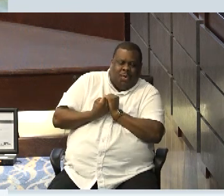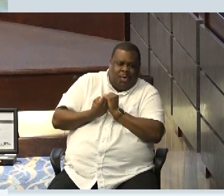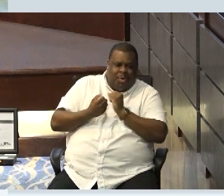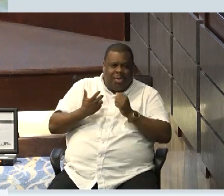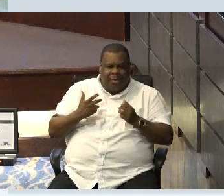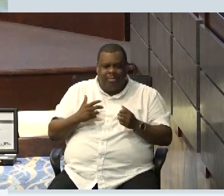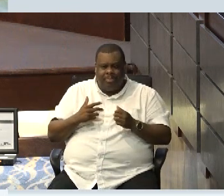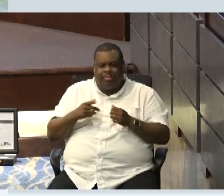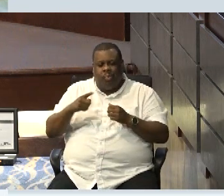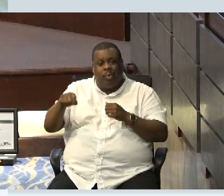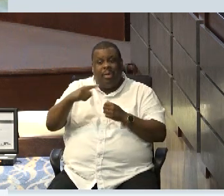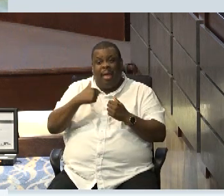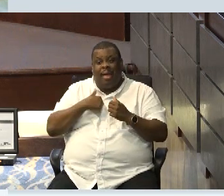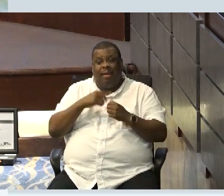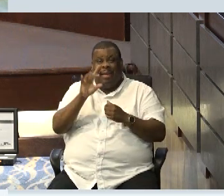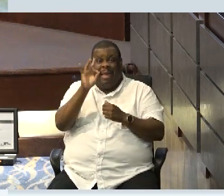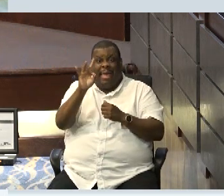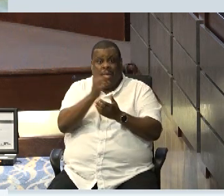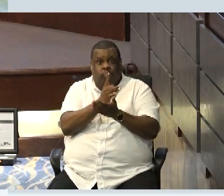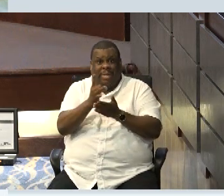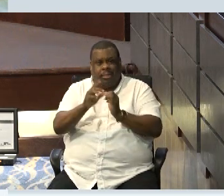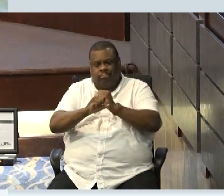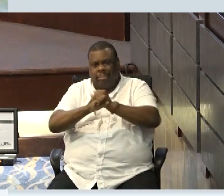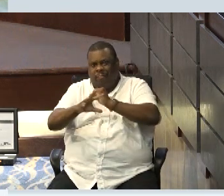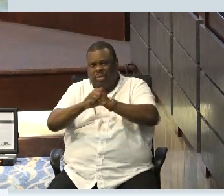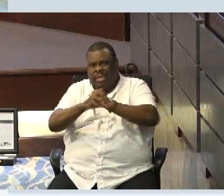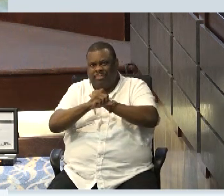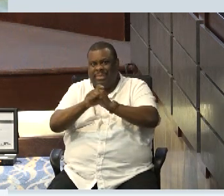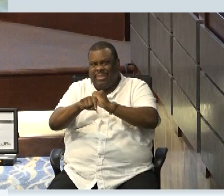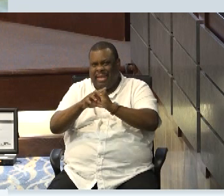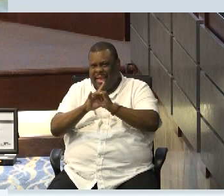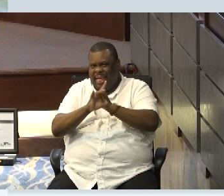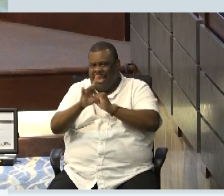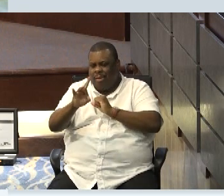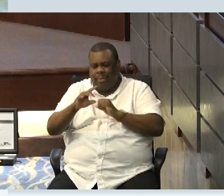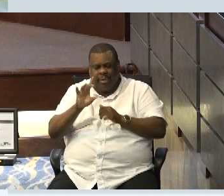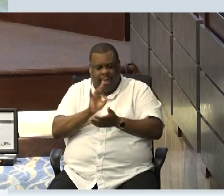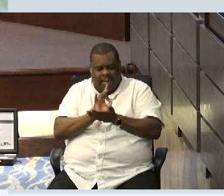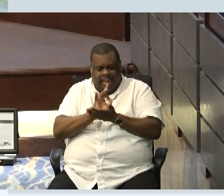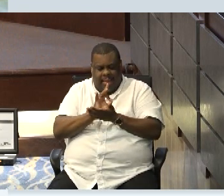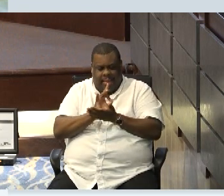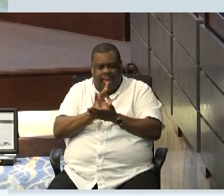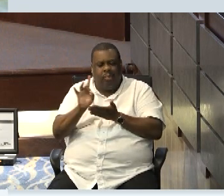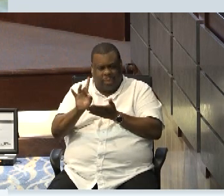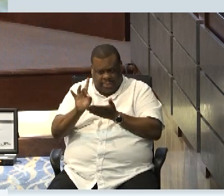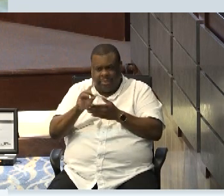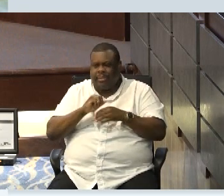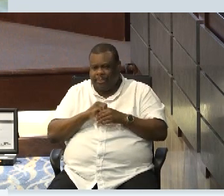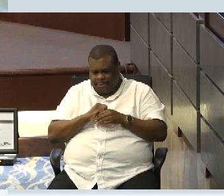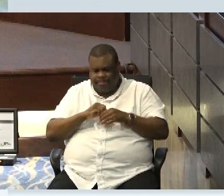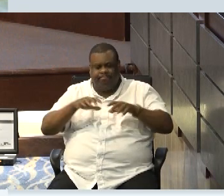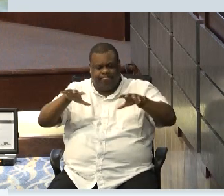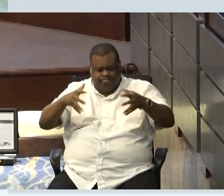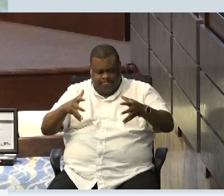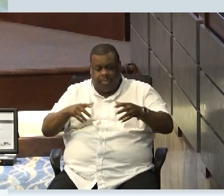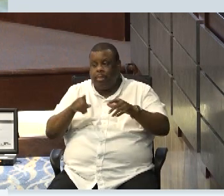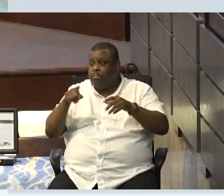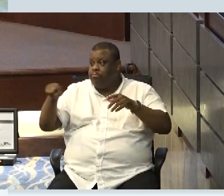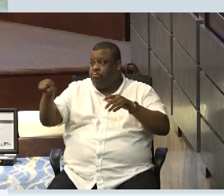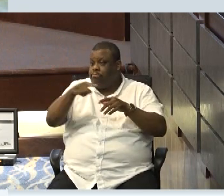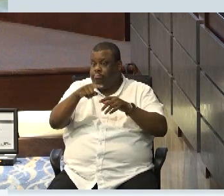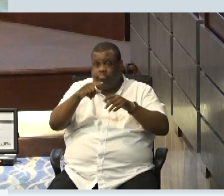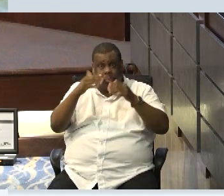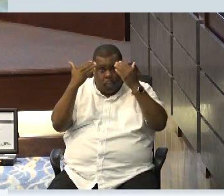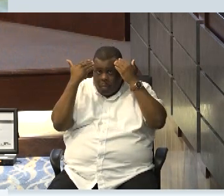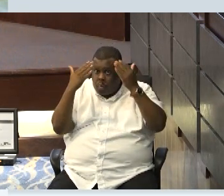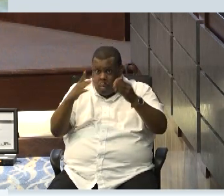of advertisement, and so in that process, we are going to have an opportunity for an info session. So teams that are not familiar with Waco